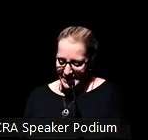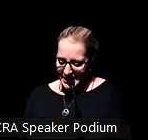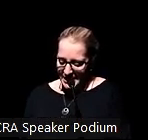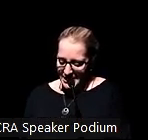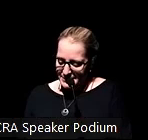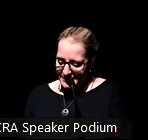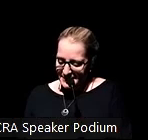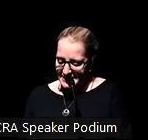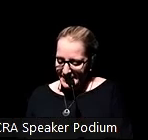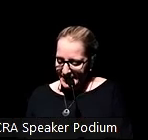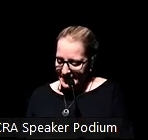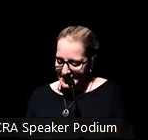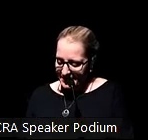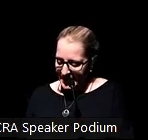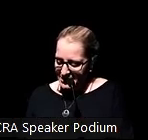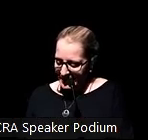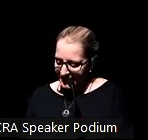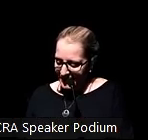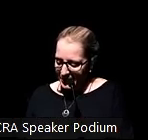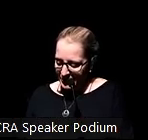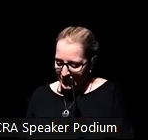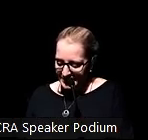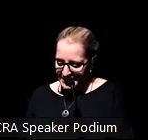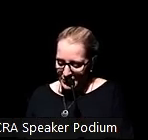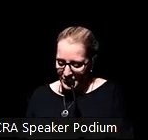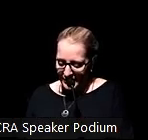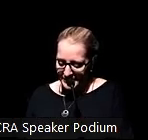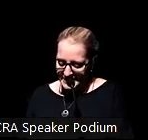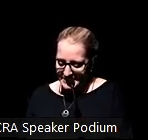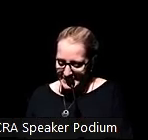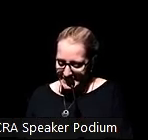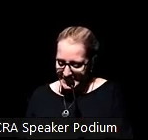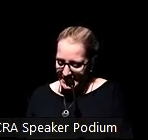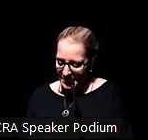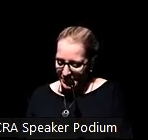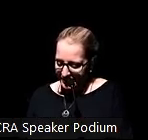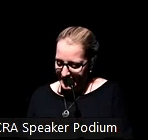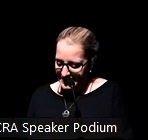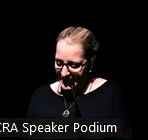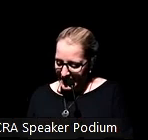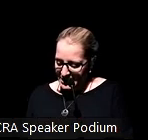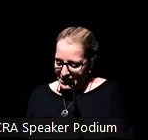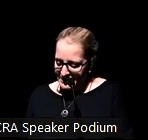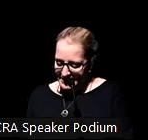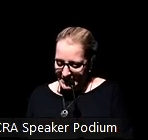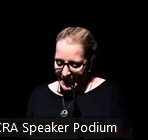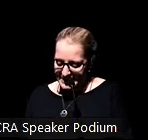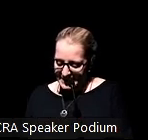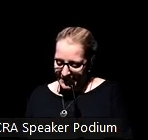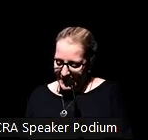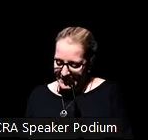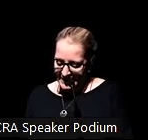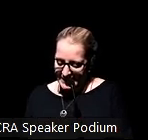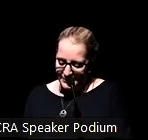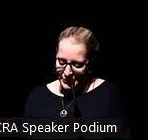Washington. She has previous experience managing environmental programs in local governments, businesses, and nonprofits. She specializes